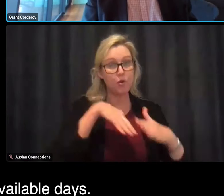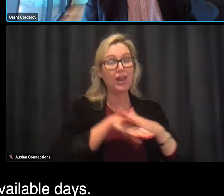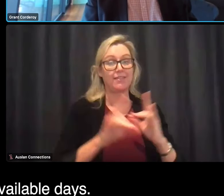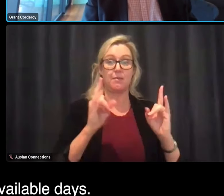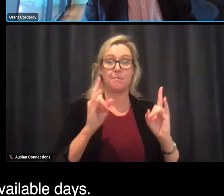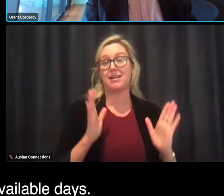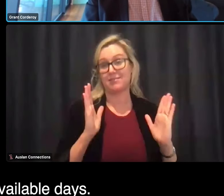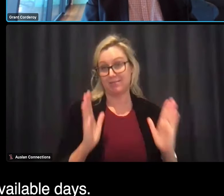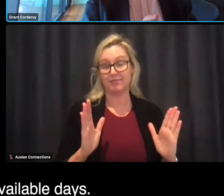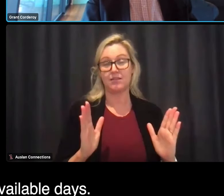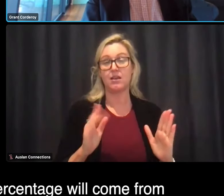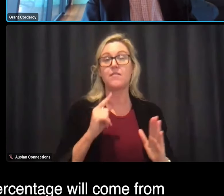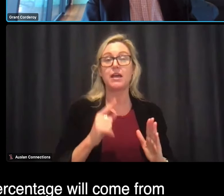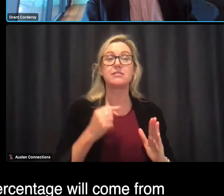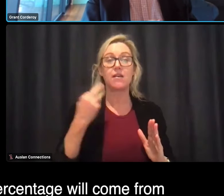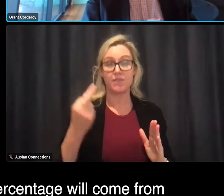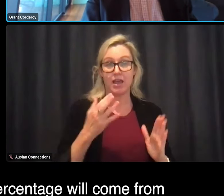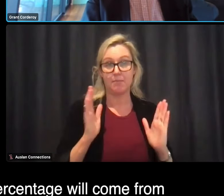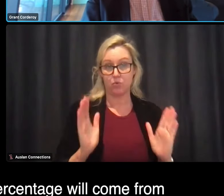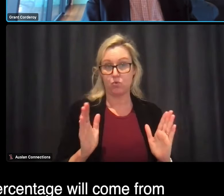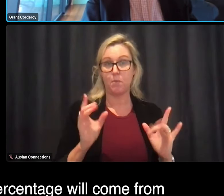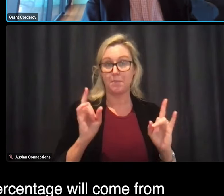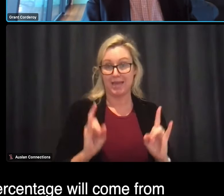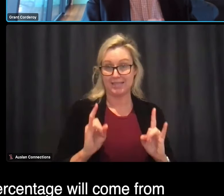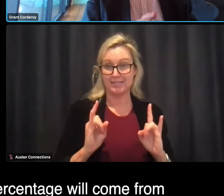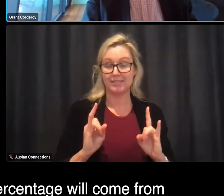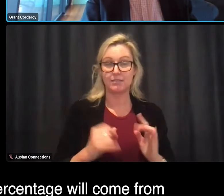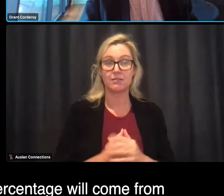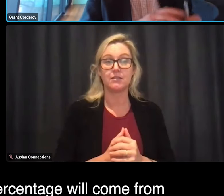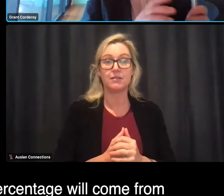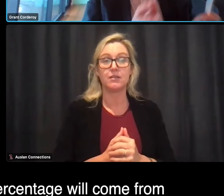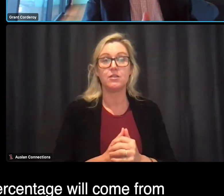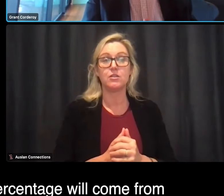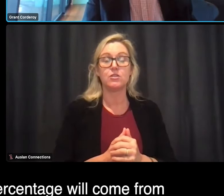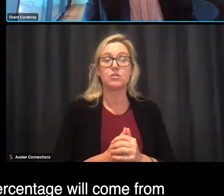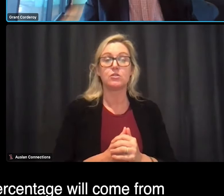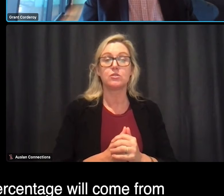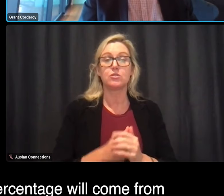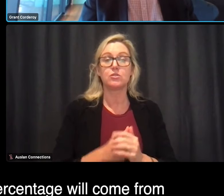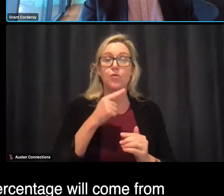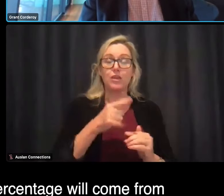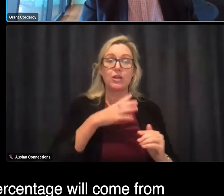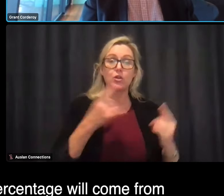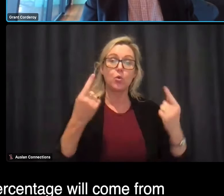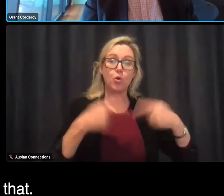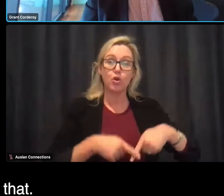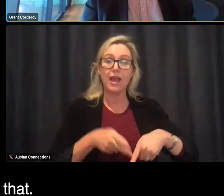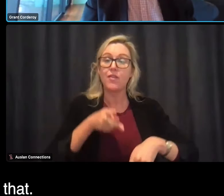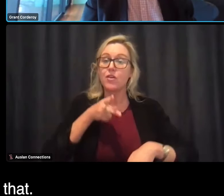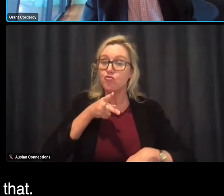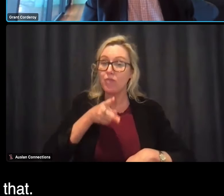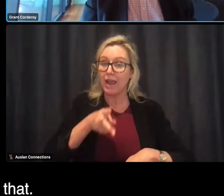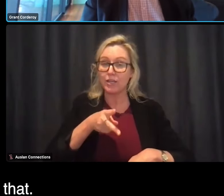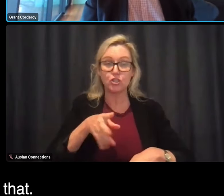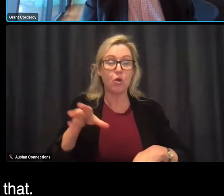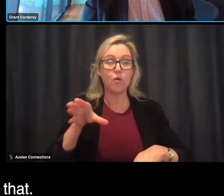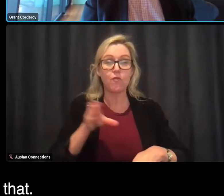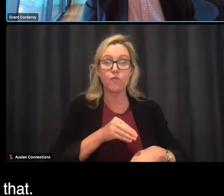that's your available days. The occupied bed days ratio percentage will come from a basis of